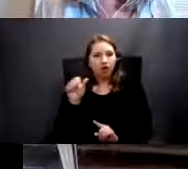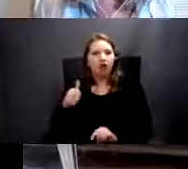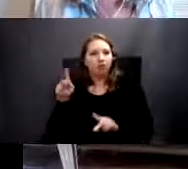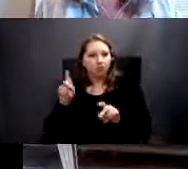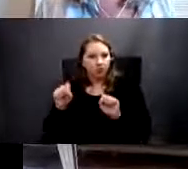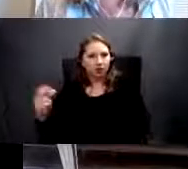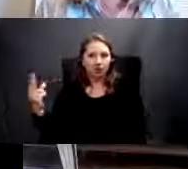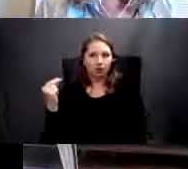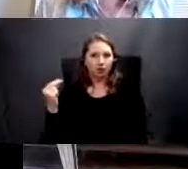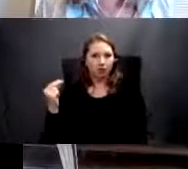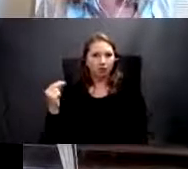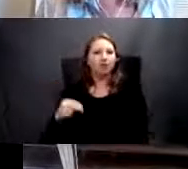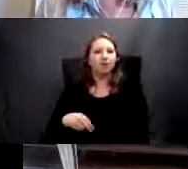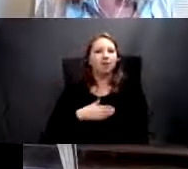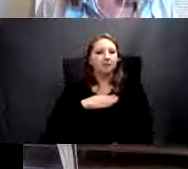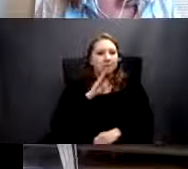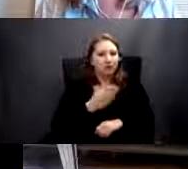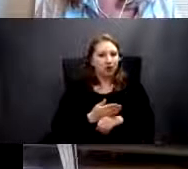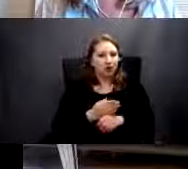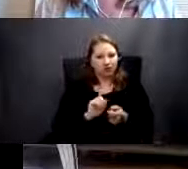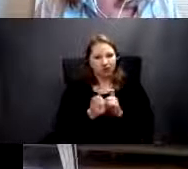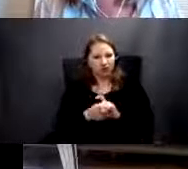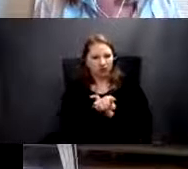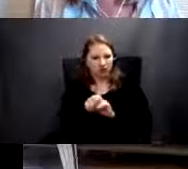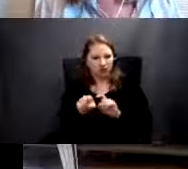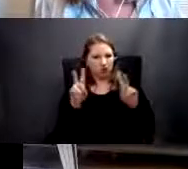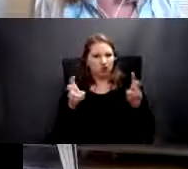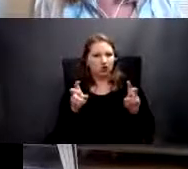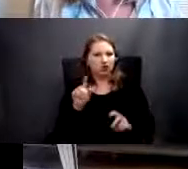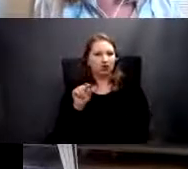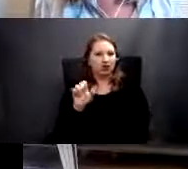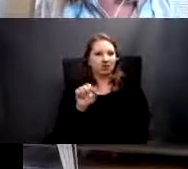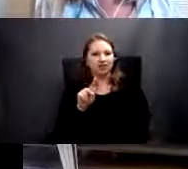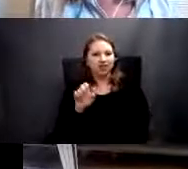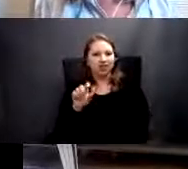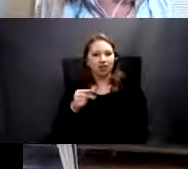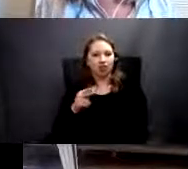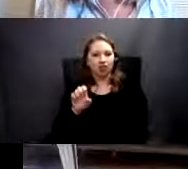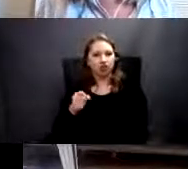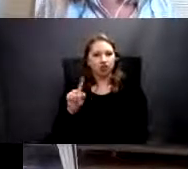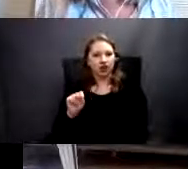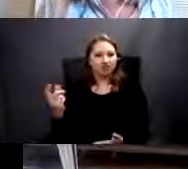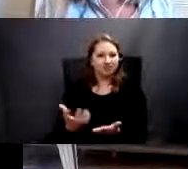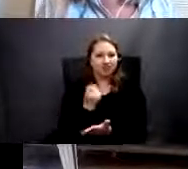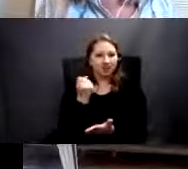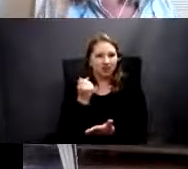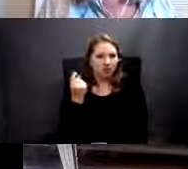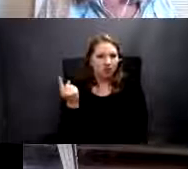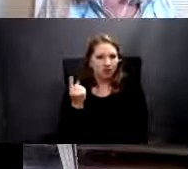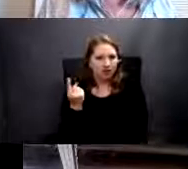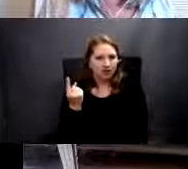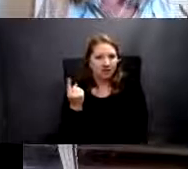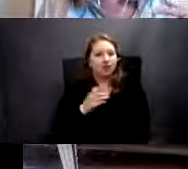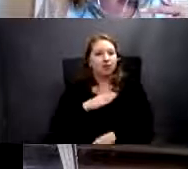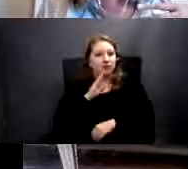that into take the shot always. And knowing that, so my daughter is 21, knowing that she